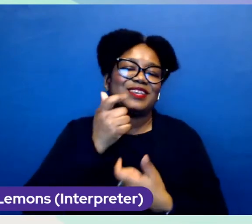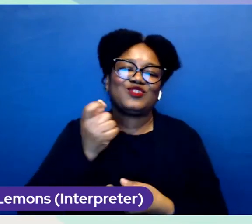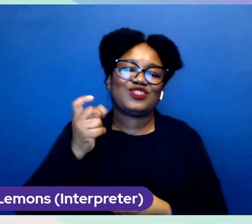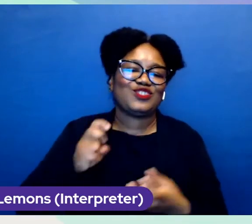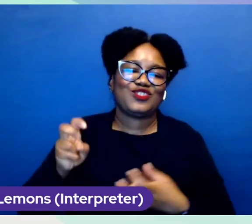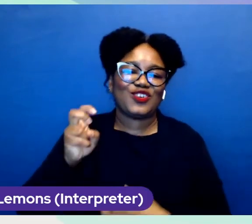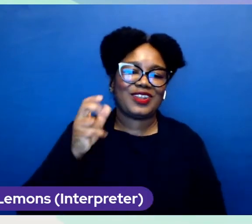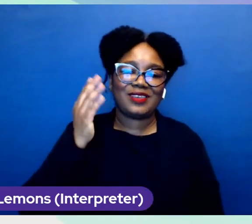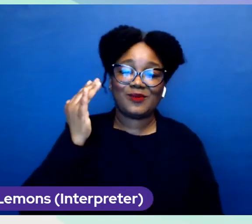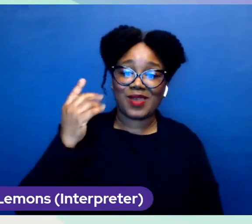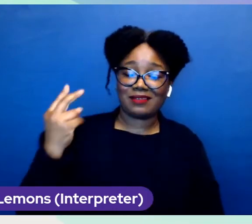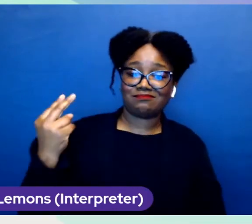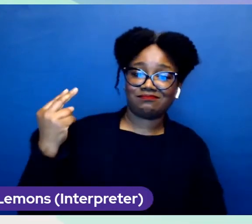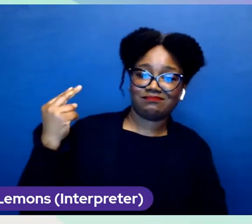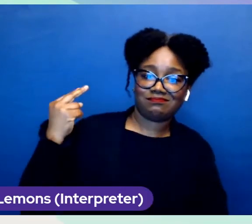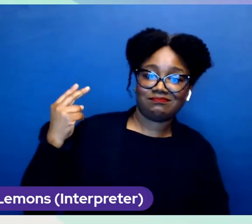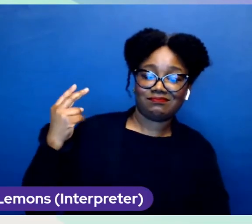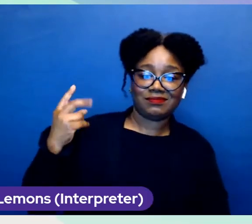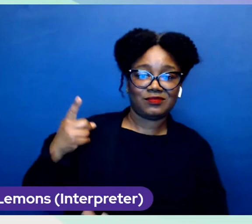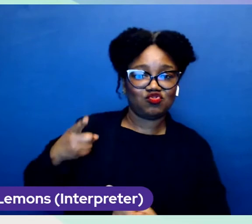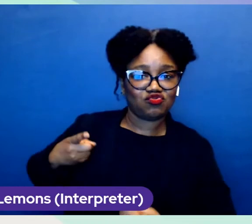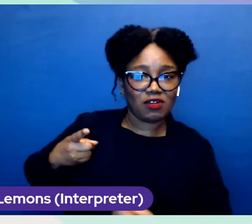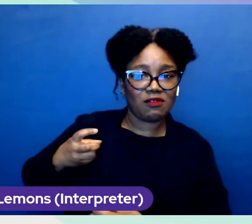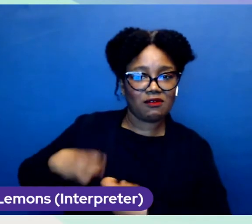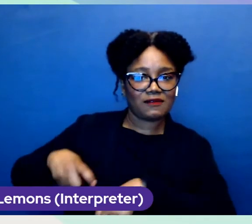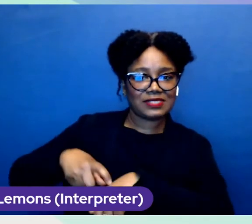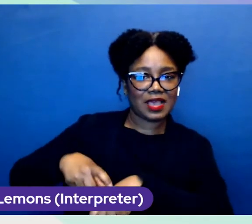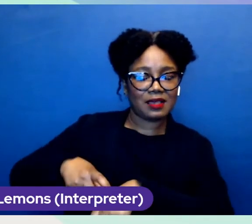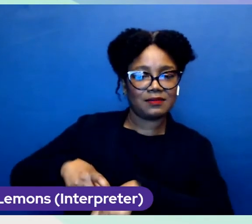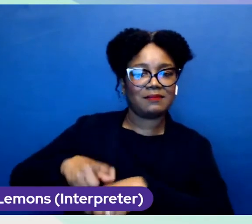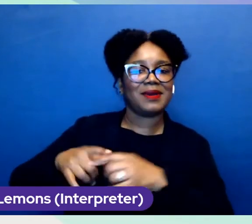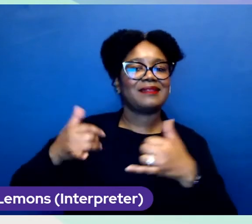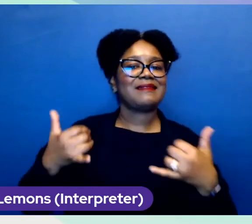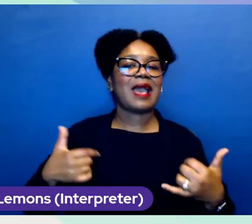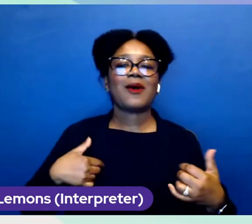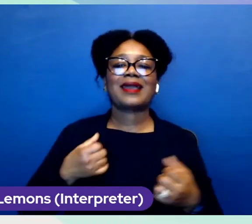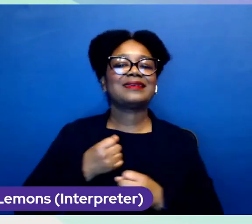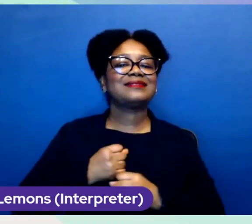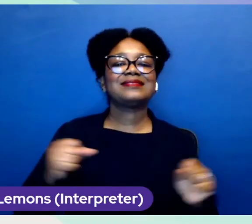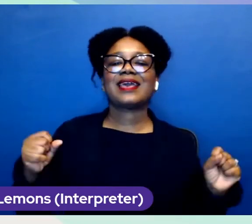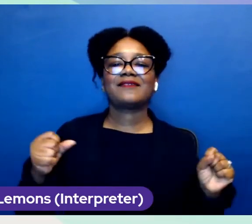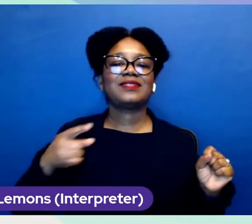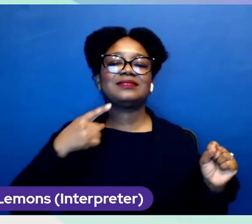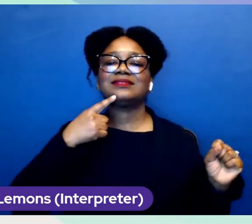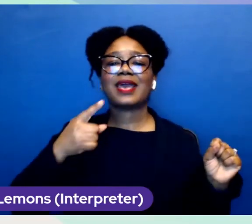where now I can safely say, and I will say this in quotes, I can sit on the men's